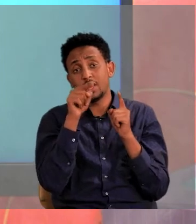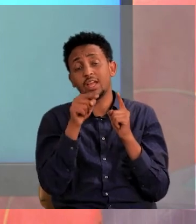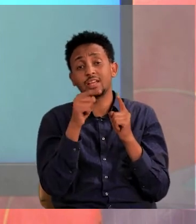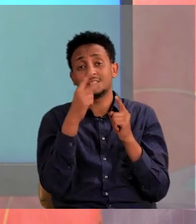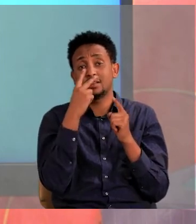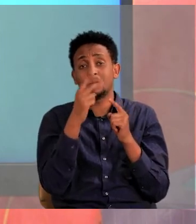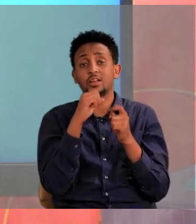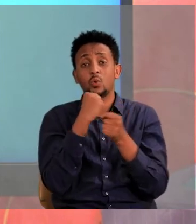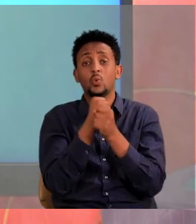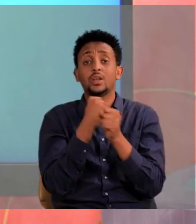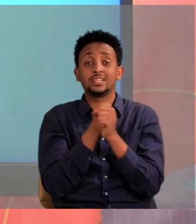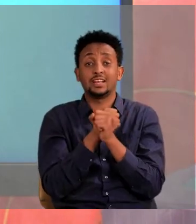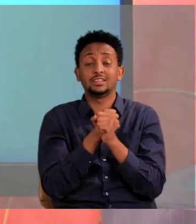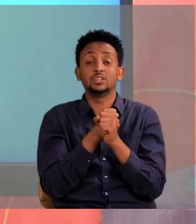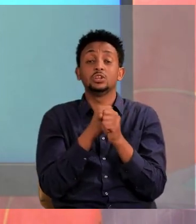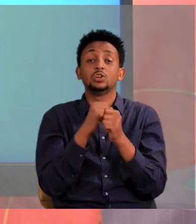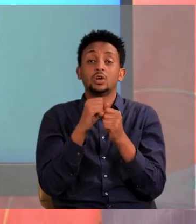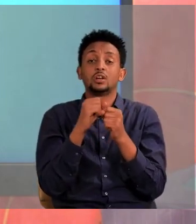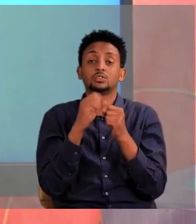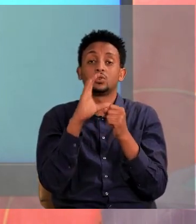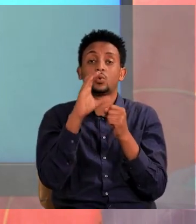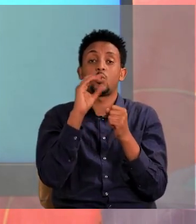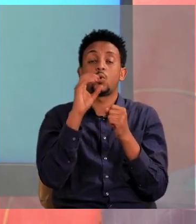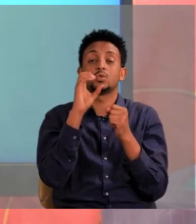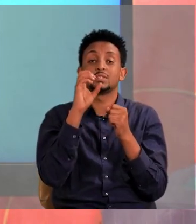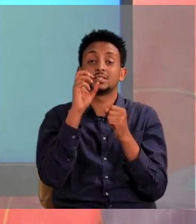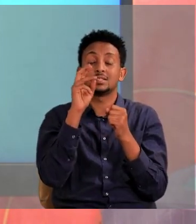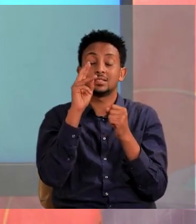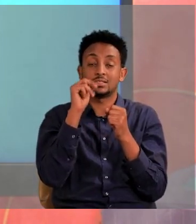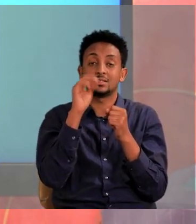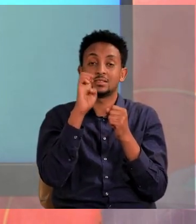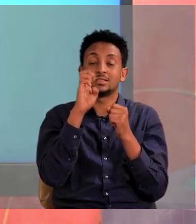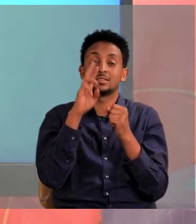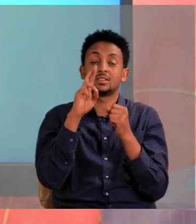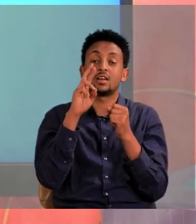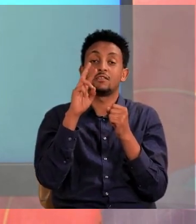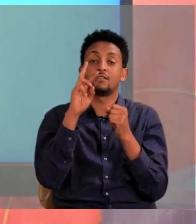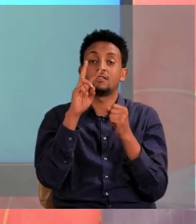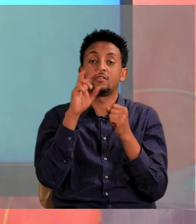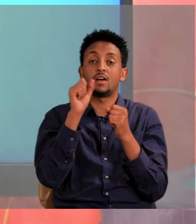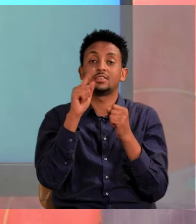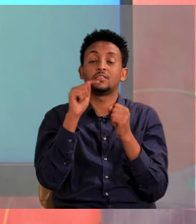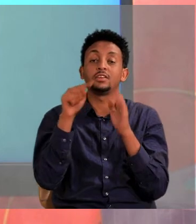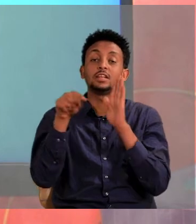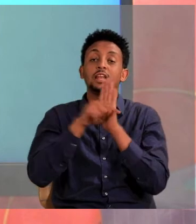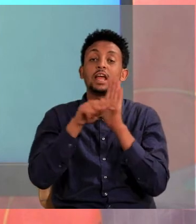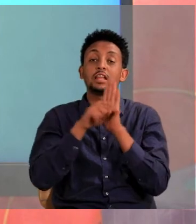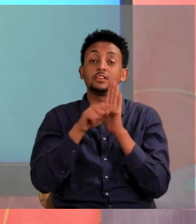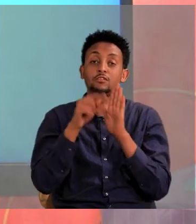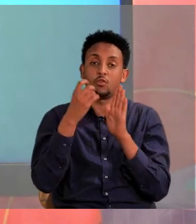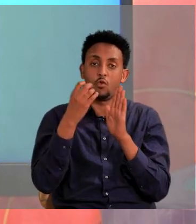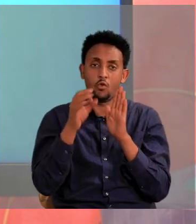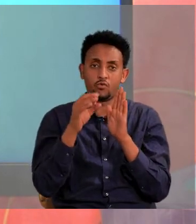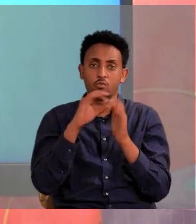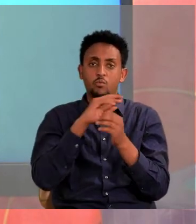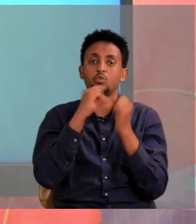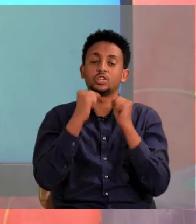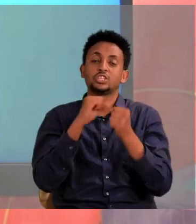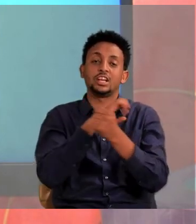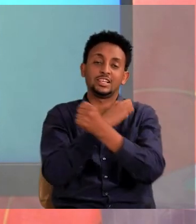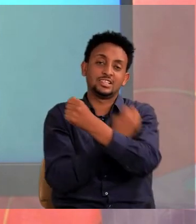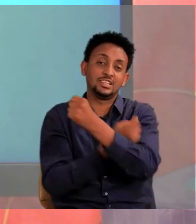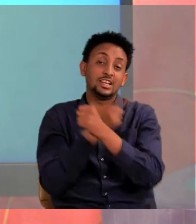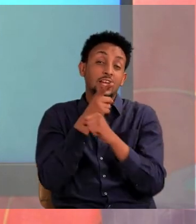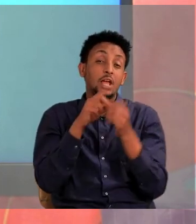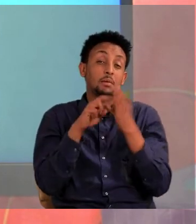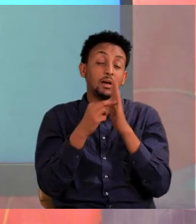have work done by conservatives. And the work done by conservatives can be given as negative of potential energy. So